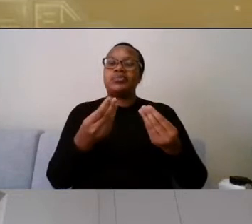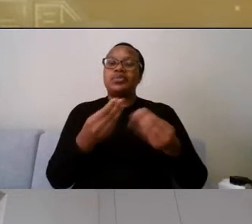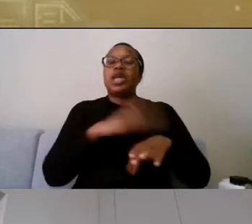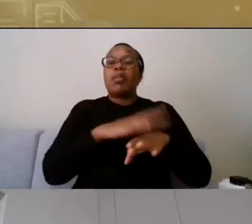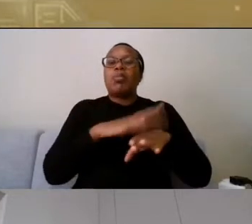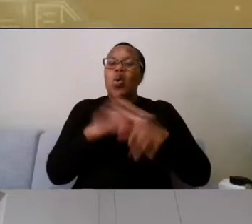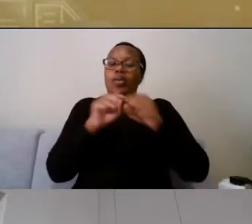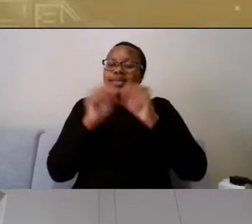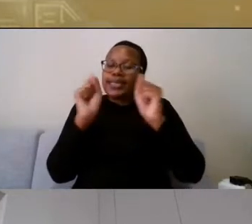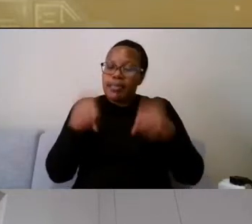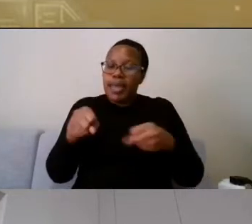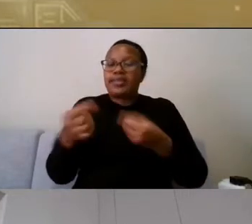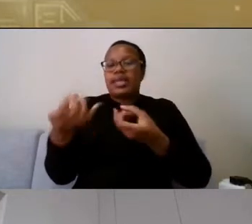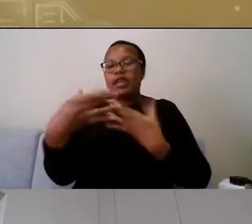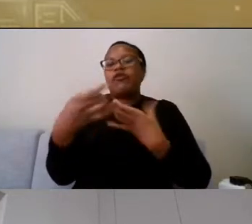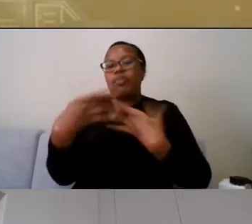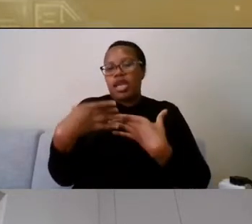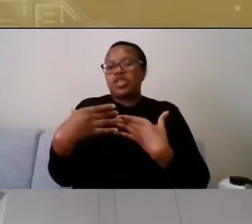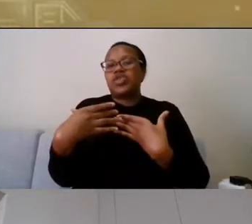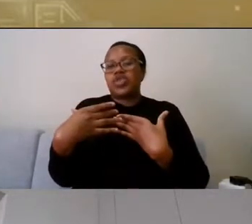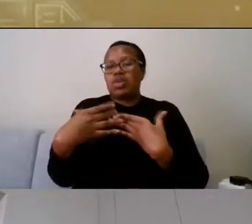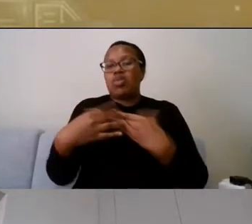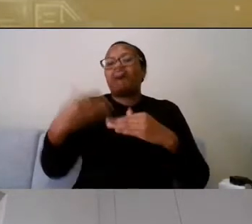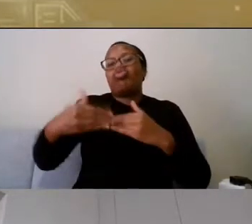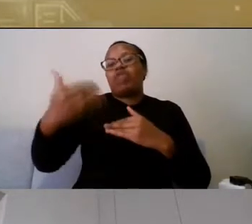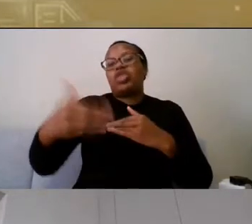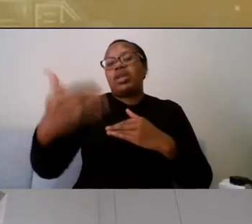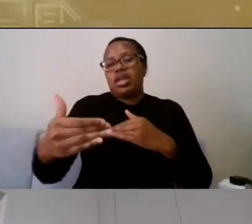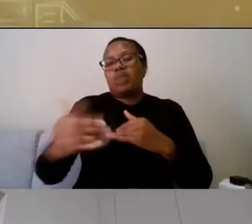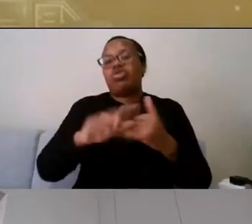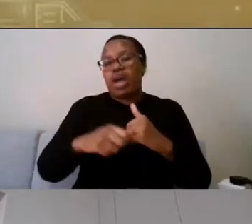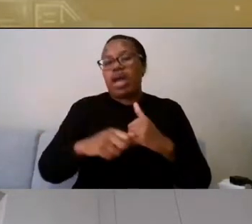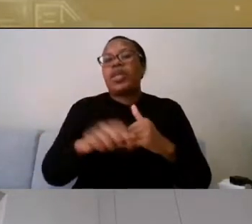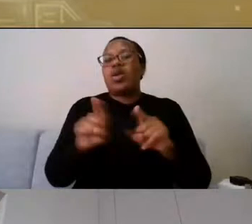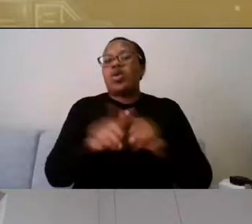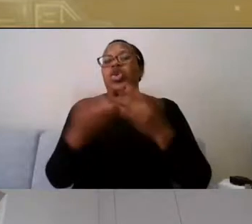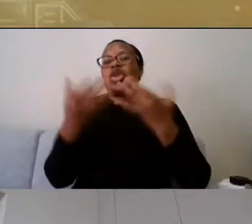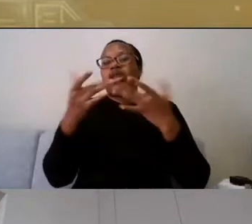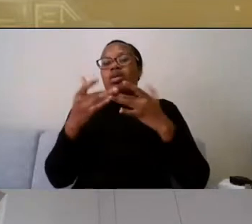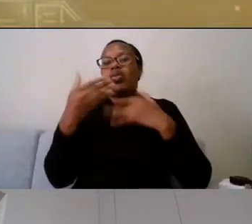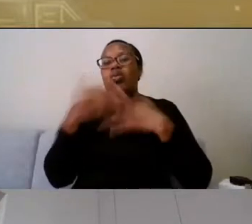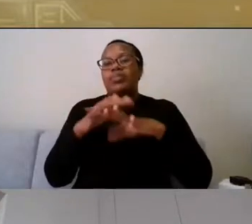systematic information on a regular basis and put it out on our website.